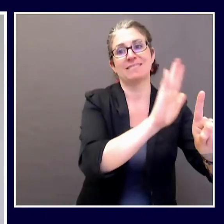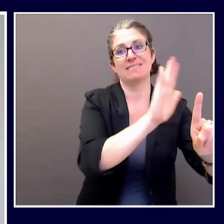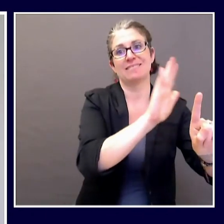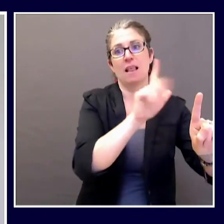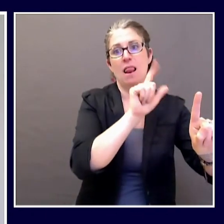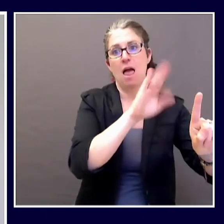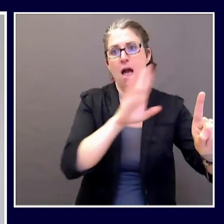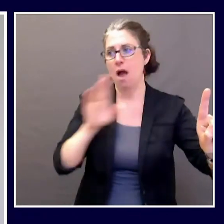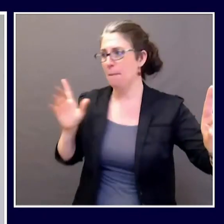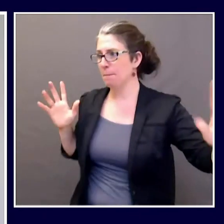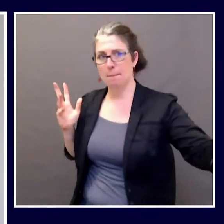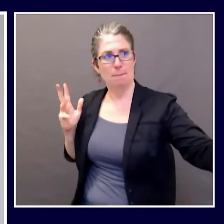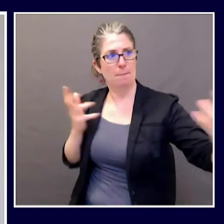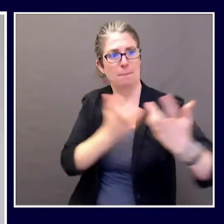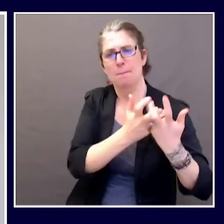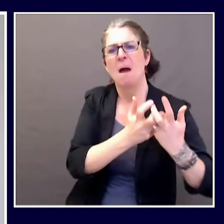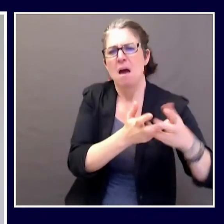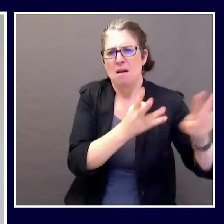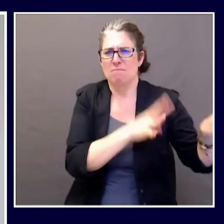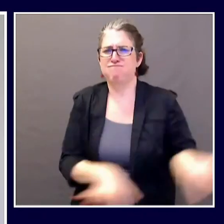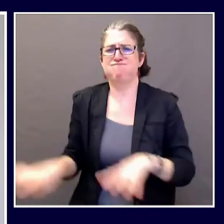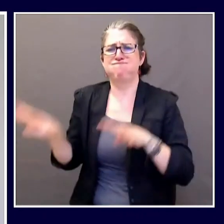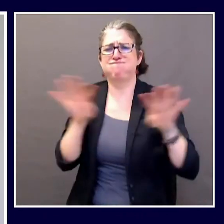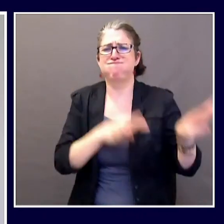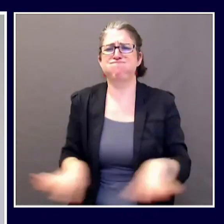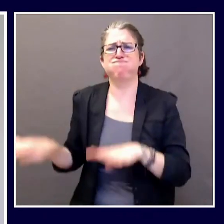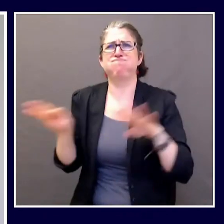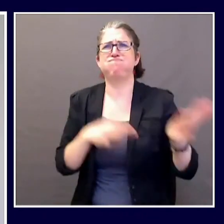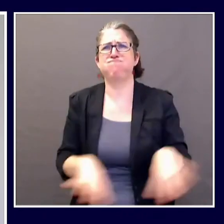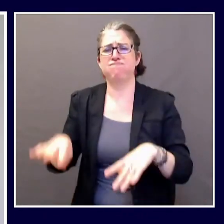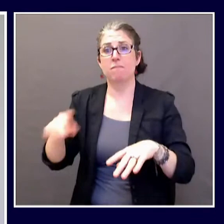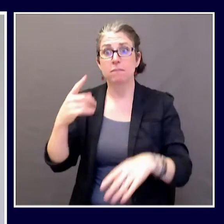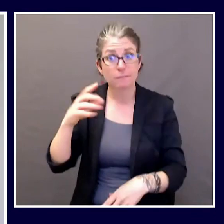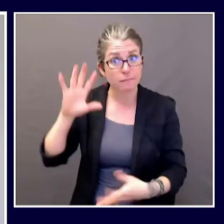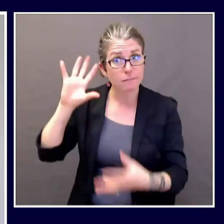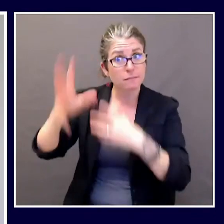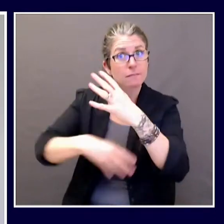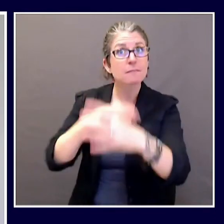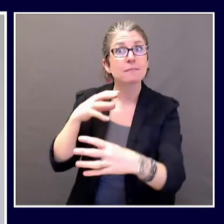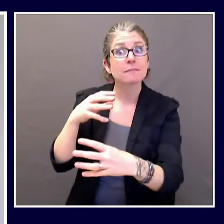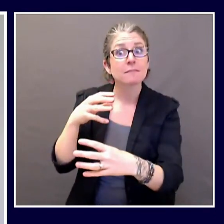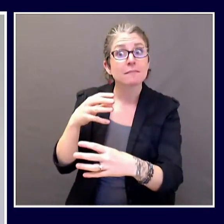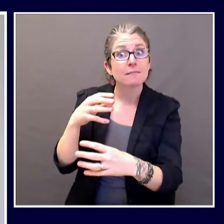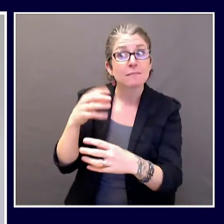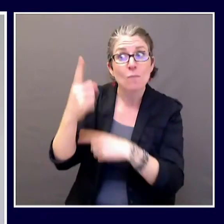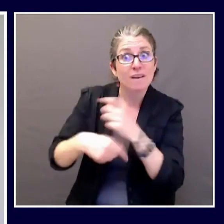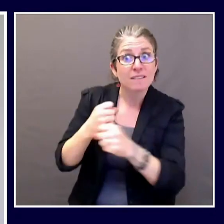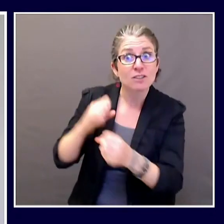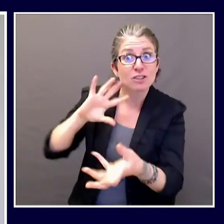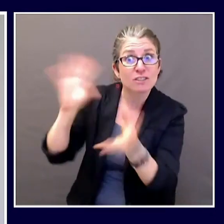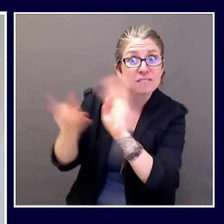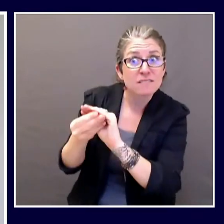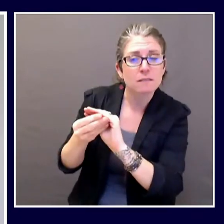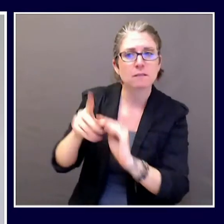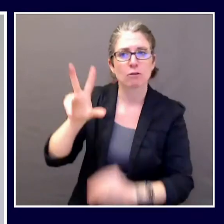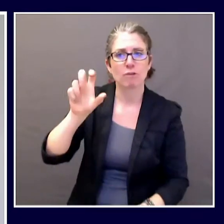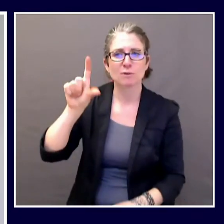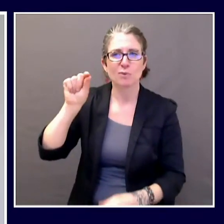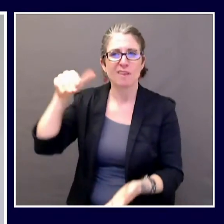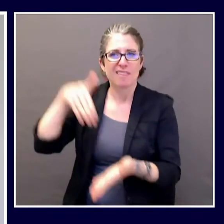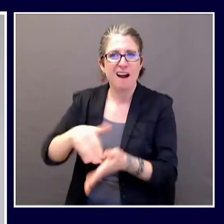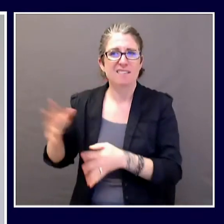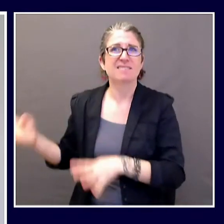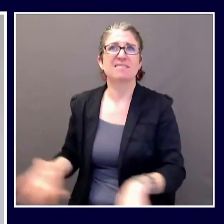a 10-fold increase in the workload. And in order to accomplish this monumental task, the staffing levels